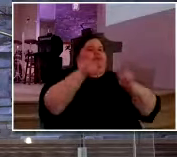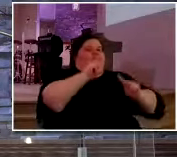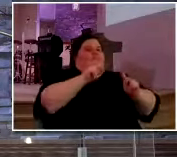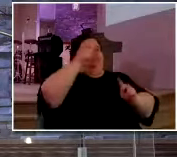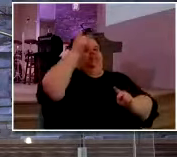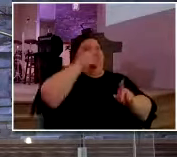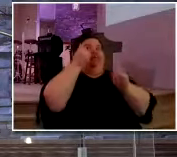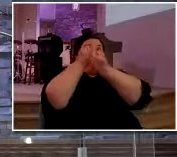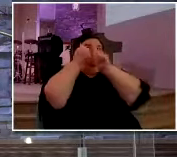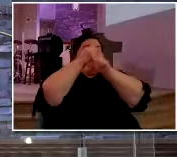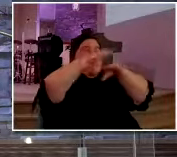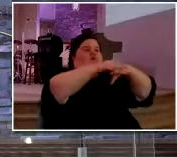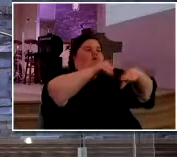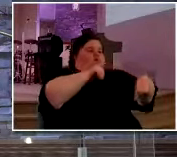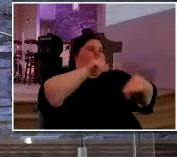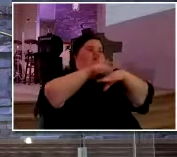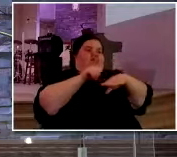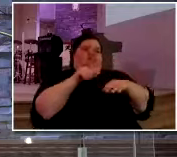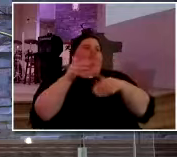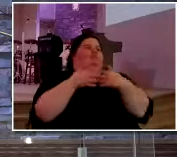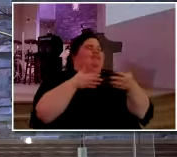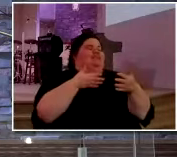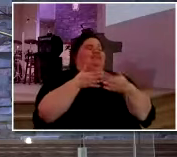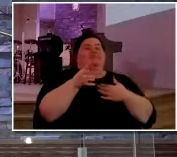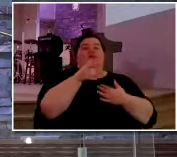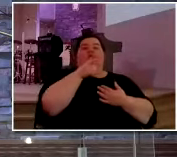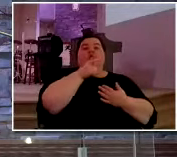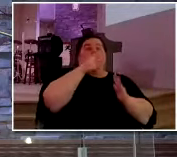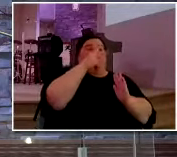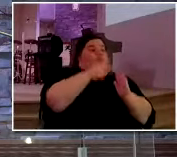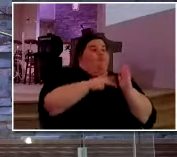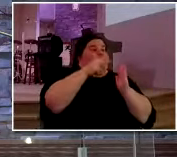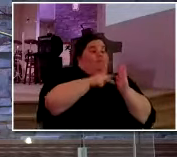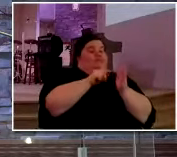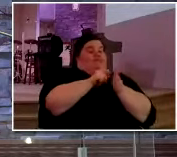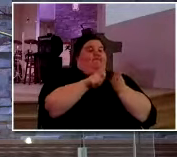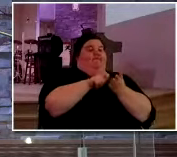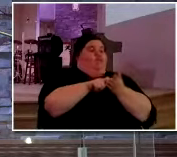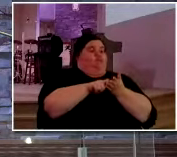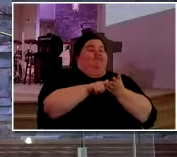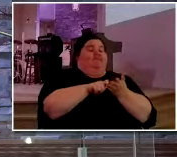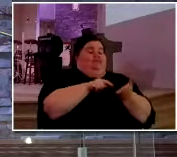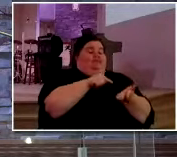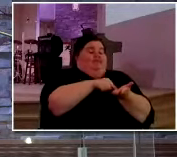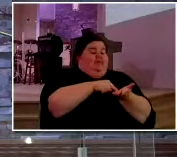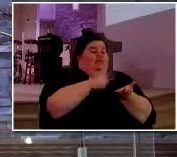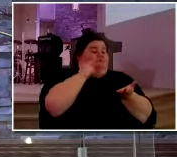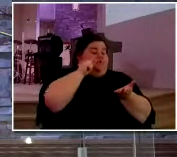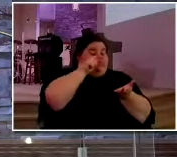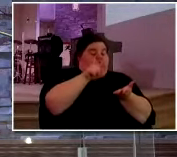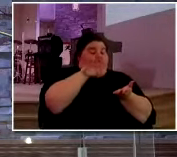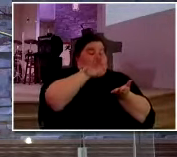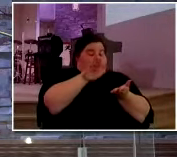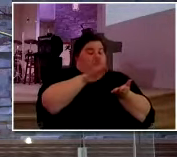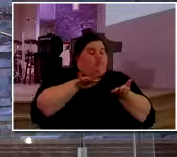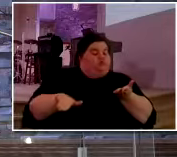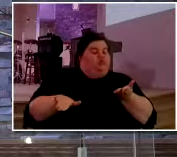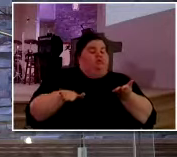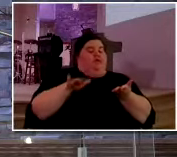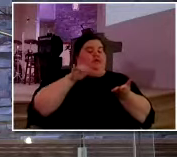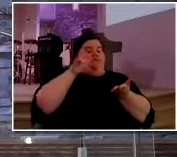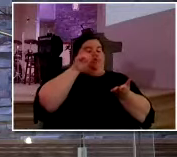God shall call. It doesn't matter who reads that verse. When it says it's for you and your children